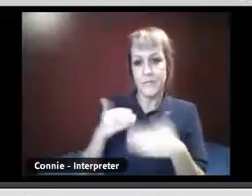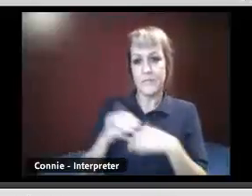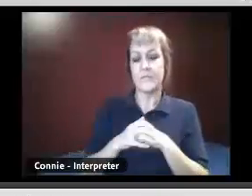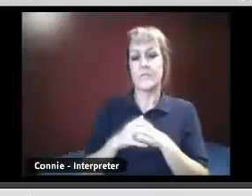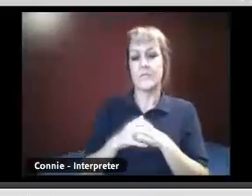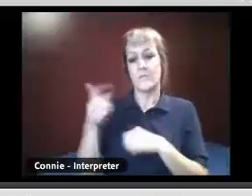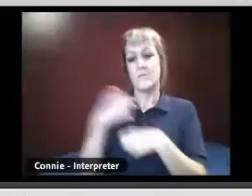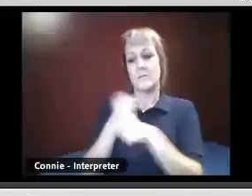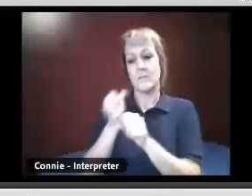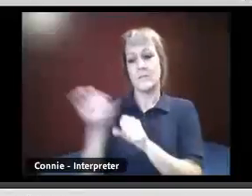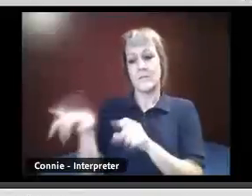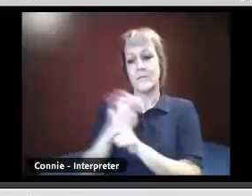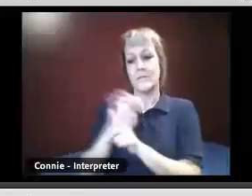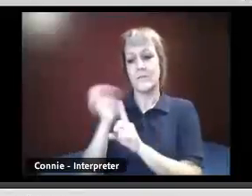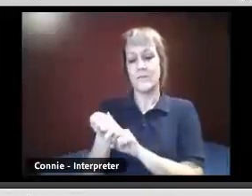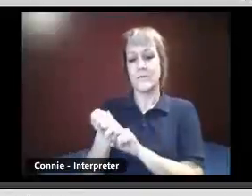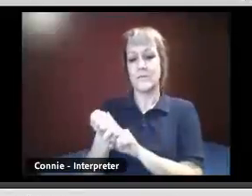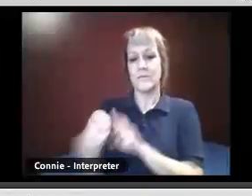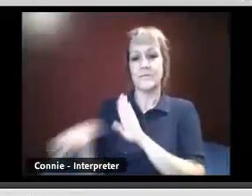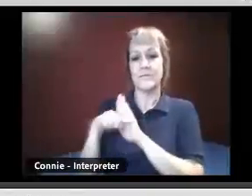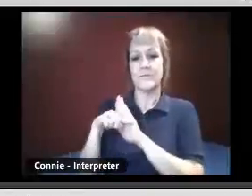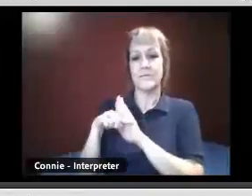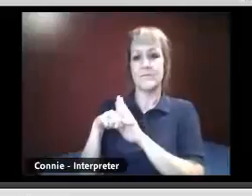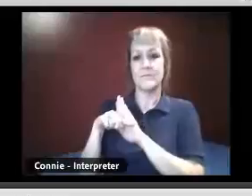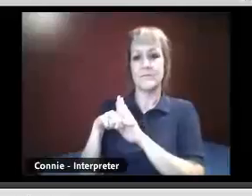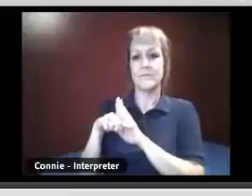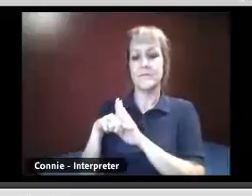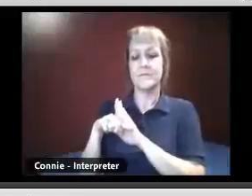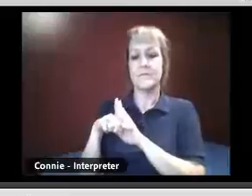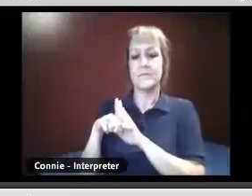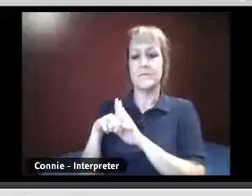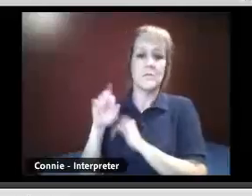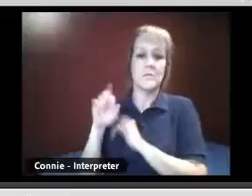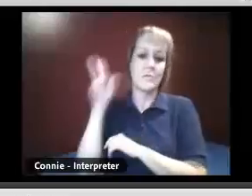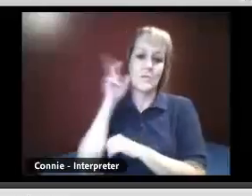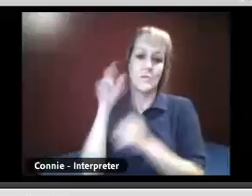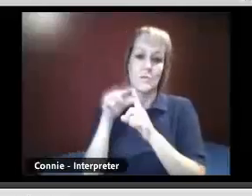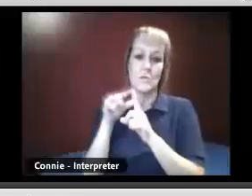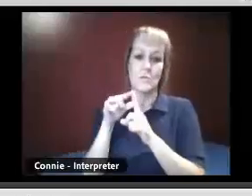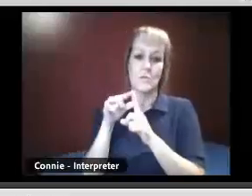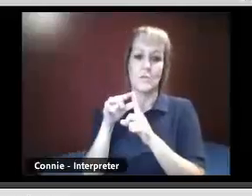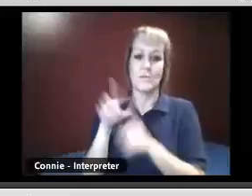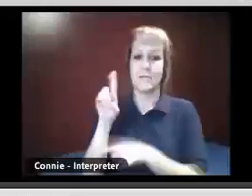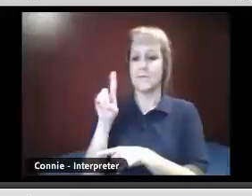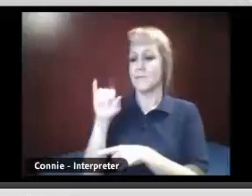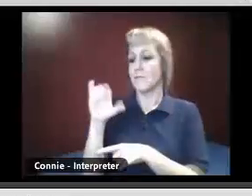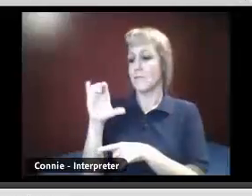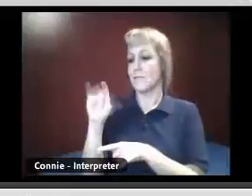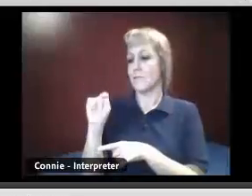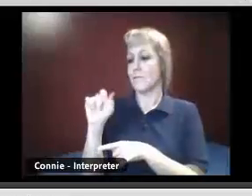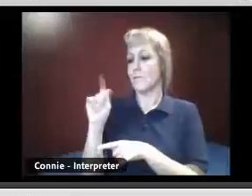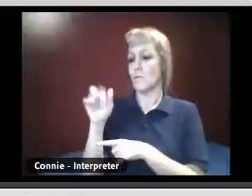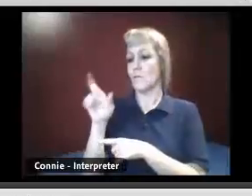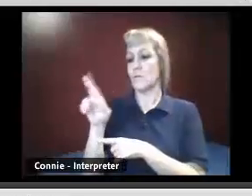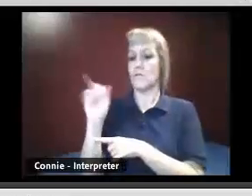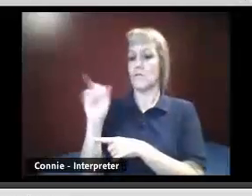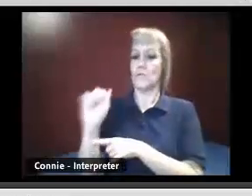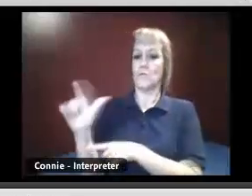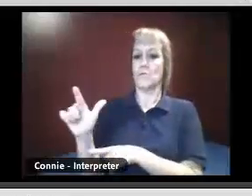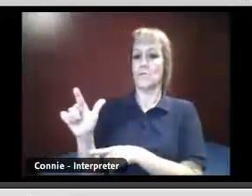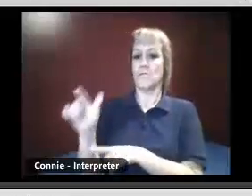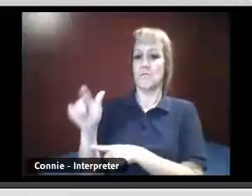creating an environment that's a very negative environment. You hear this called the dictatorial environment. And it could